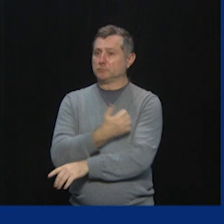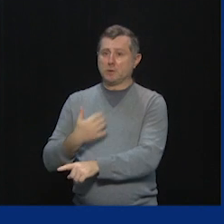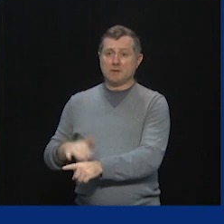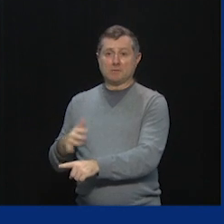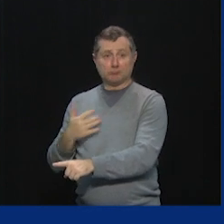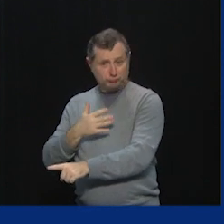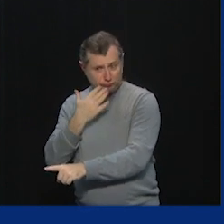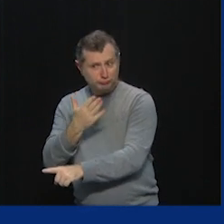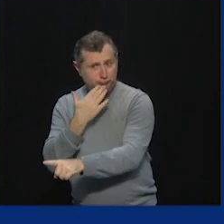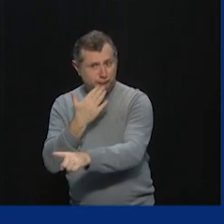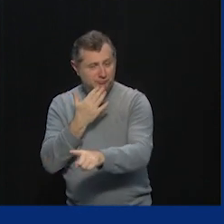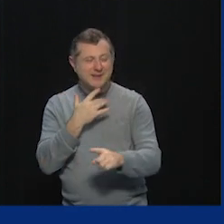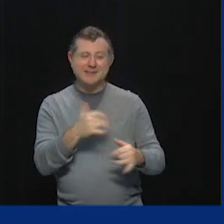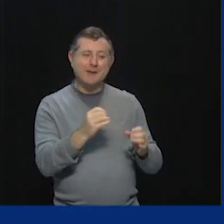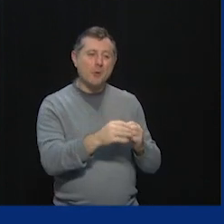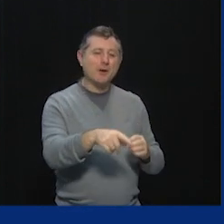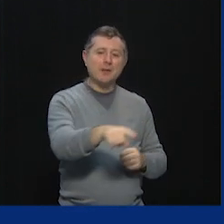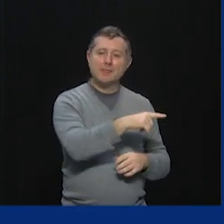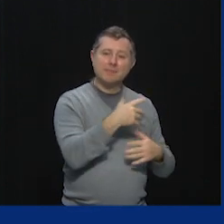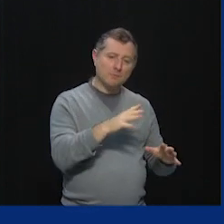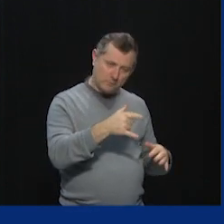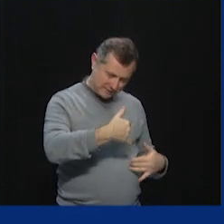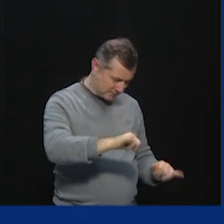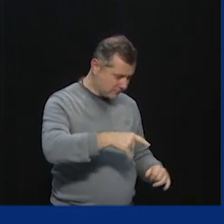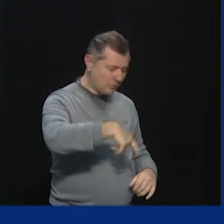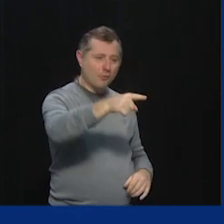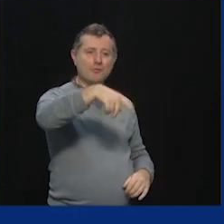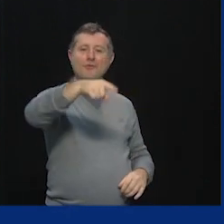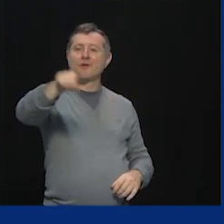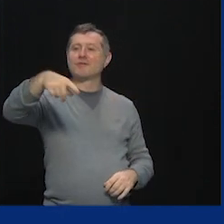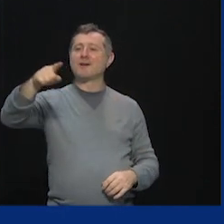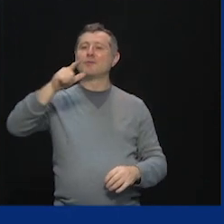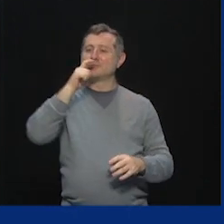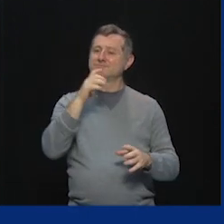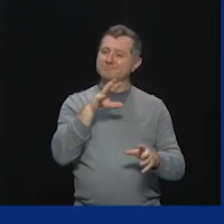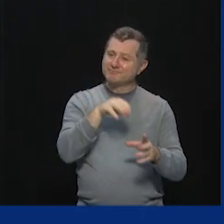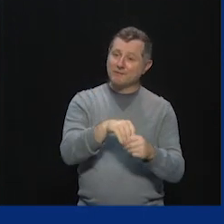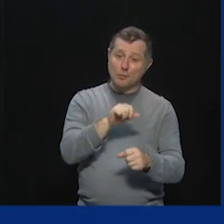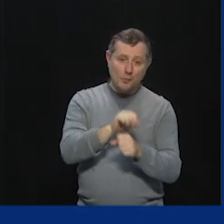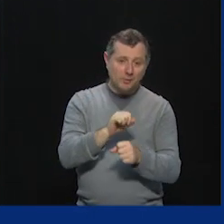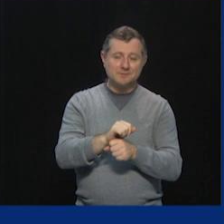more people to get vaccinated so they can be in their workplace and we get back to normal and take care of